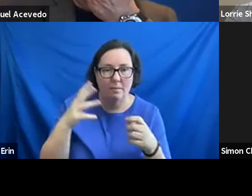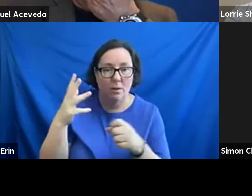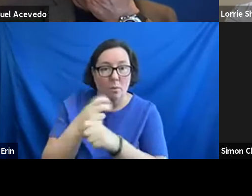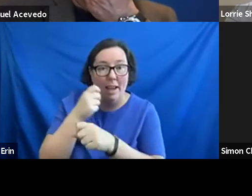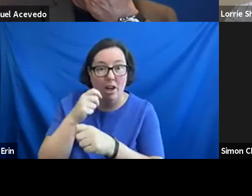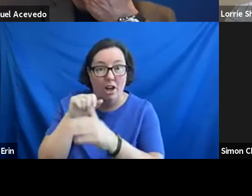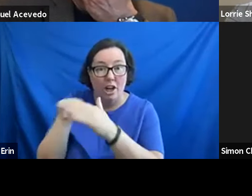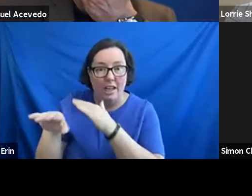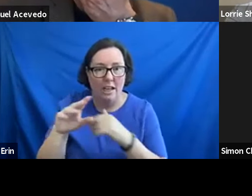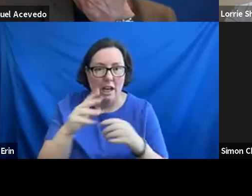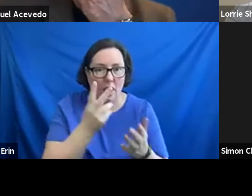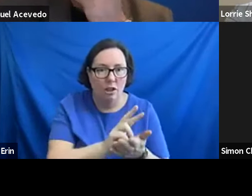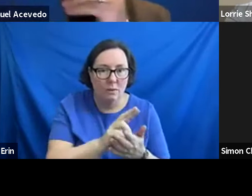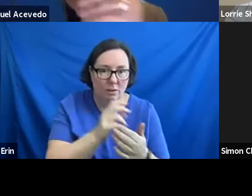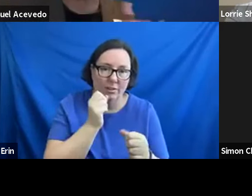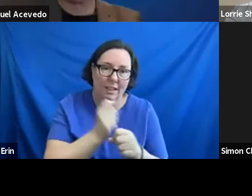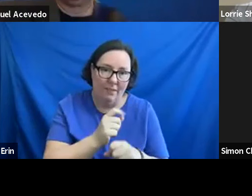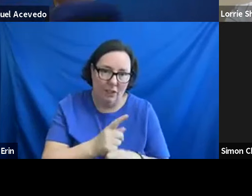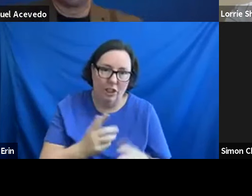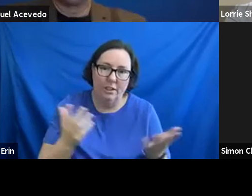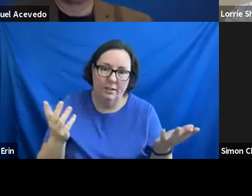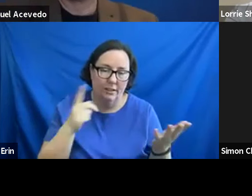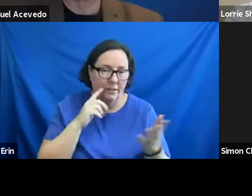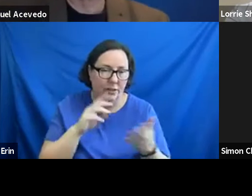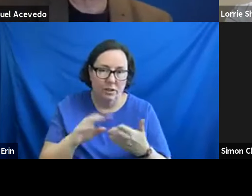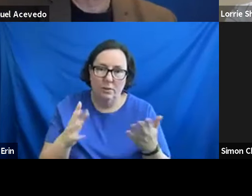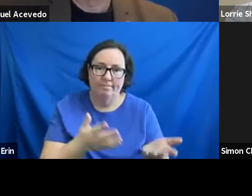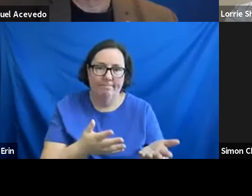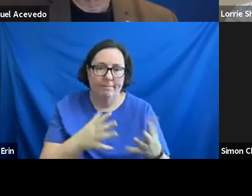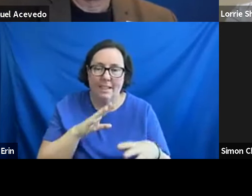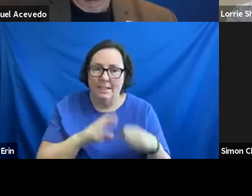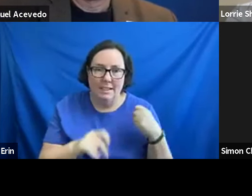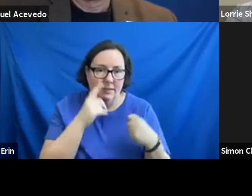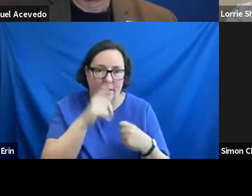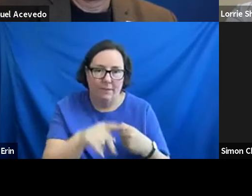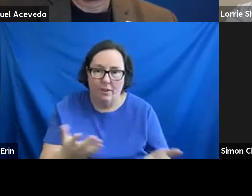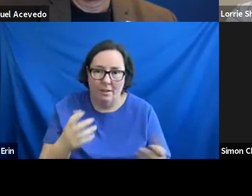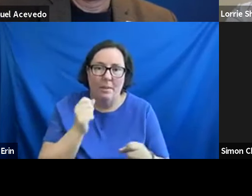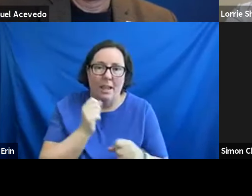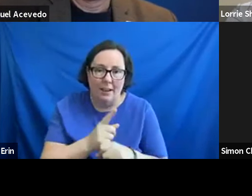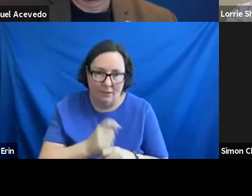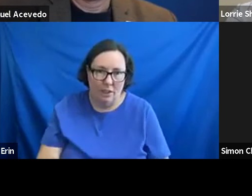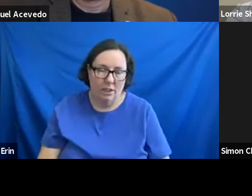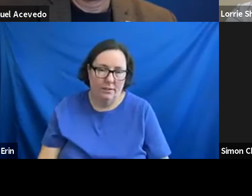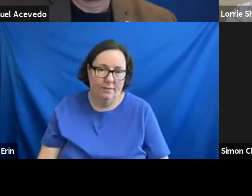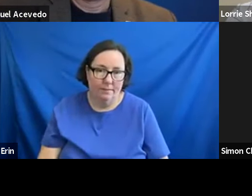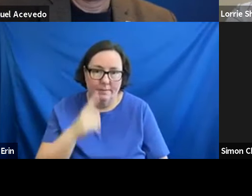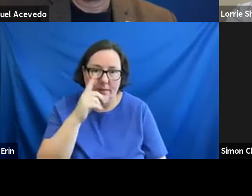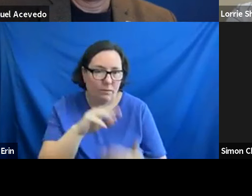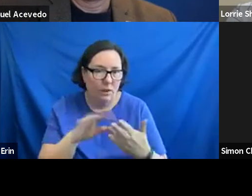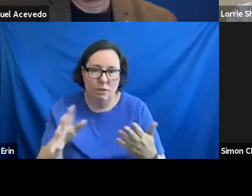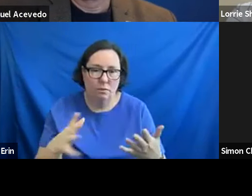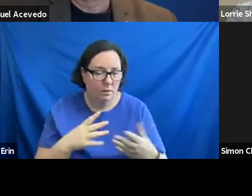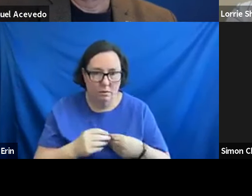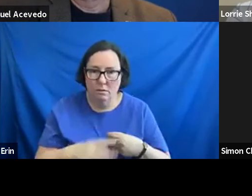and losers every year for students. And it's devastating every year for students. It's